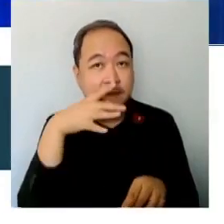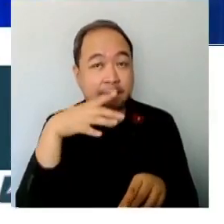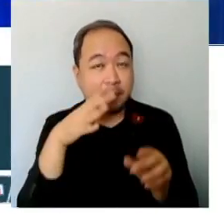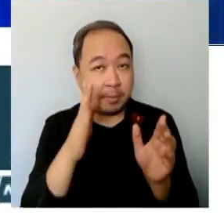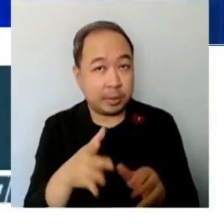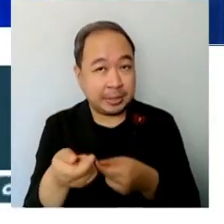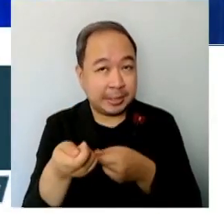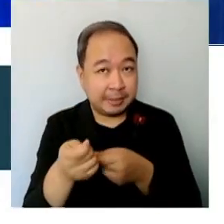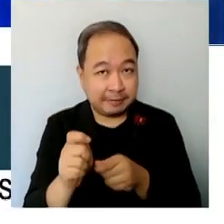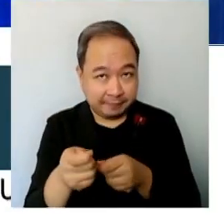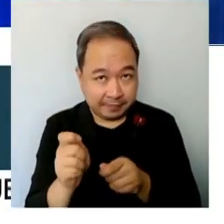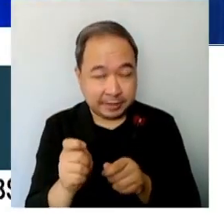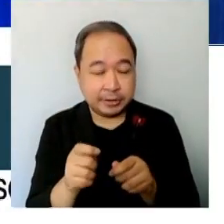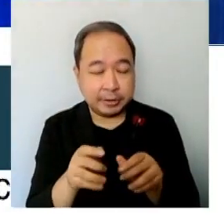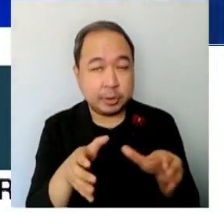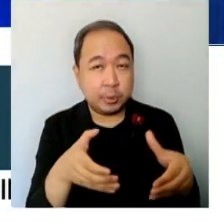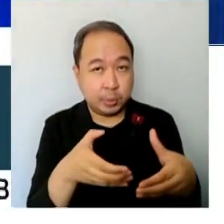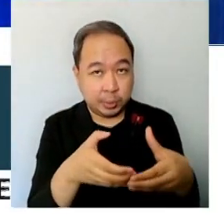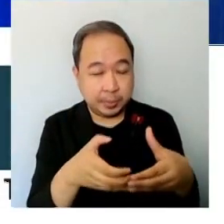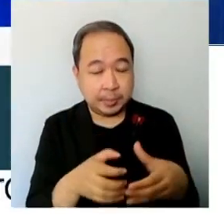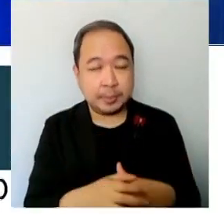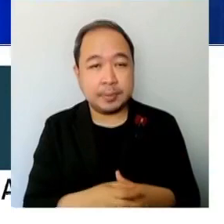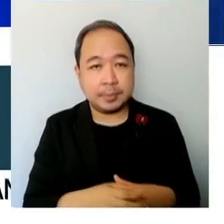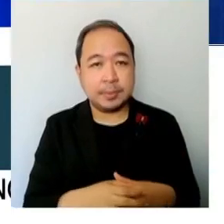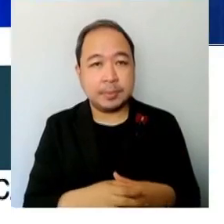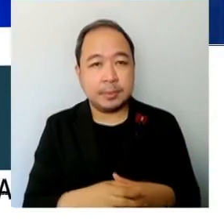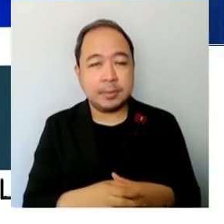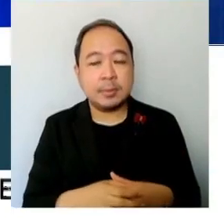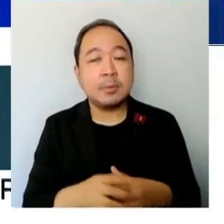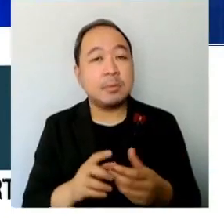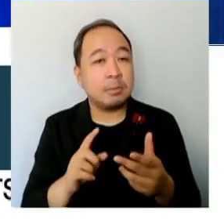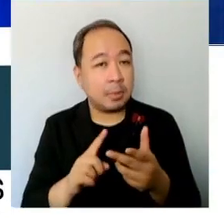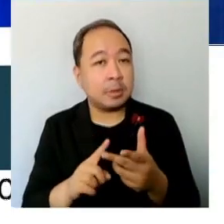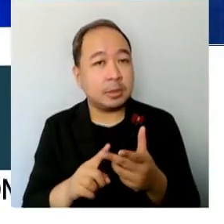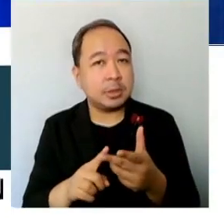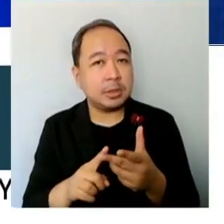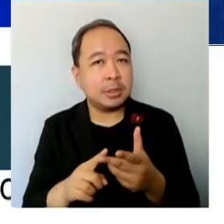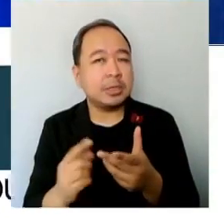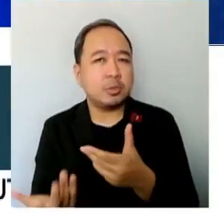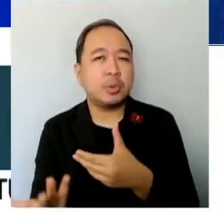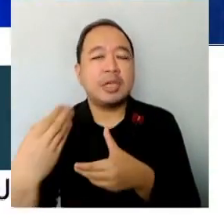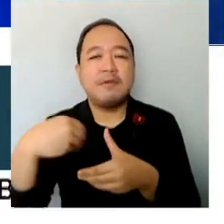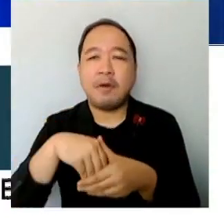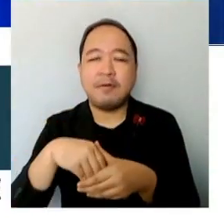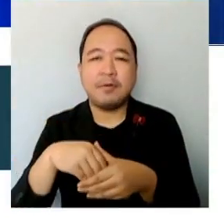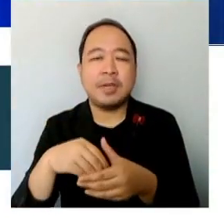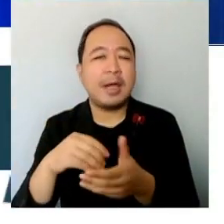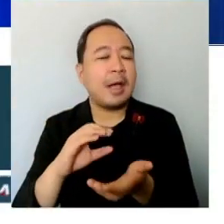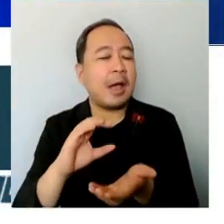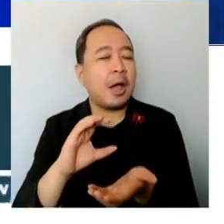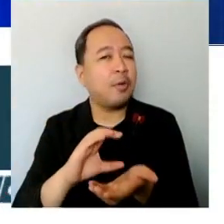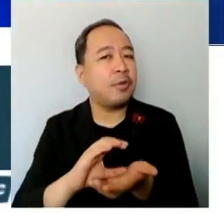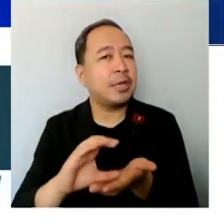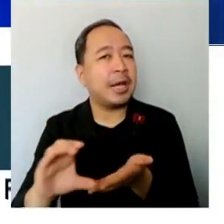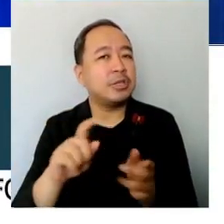folks. And then, we will extend the targeted cash transfer program for